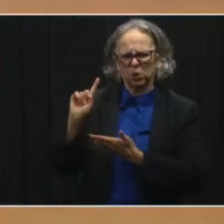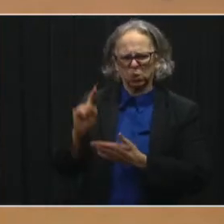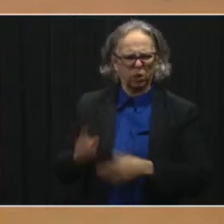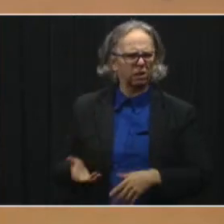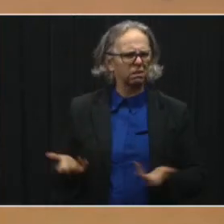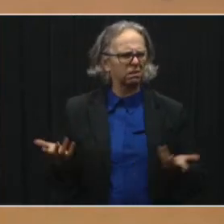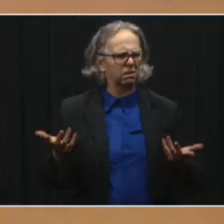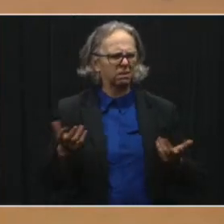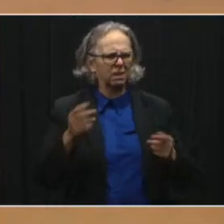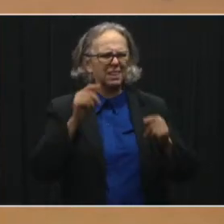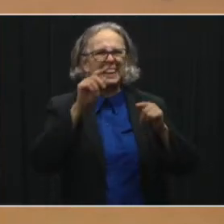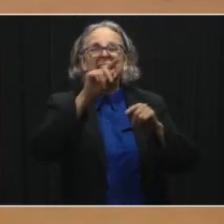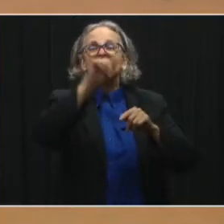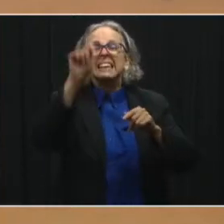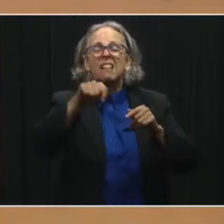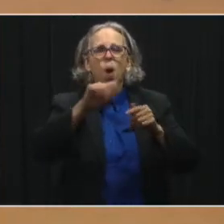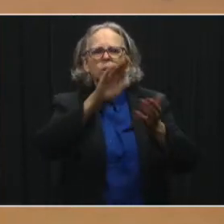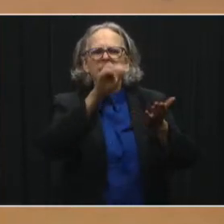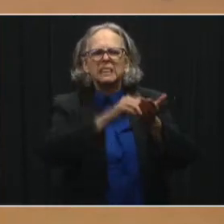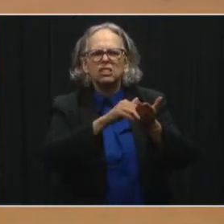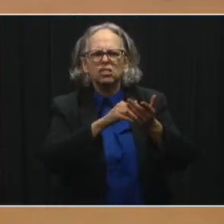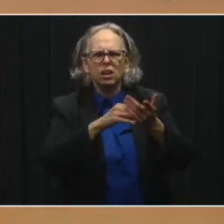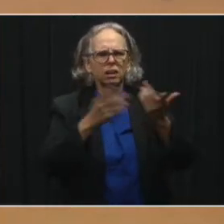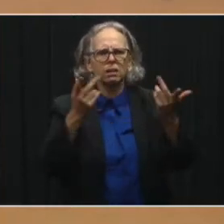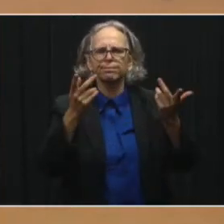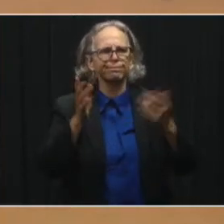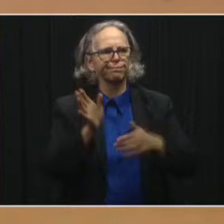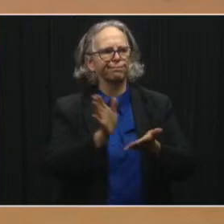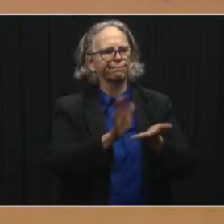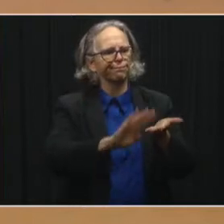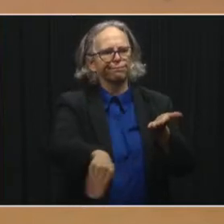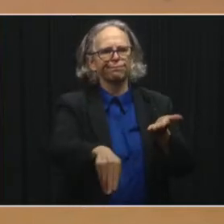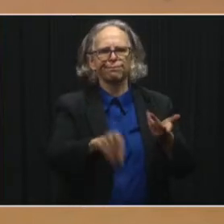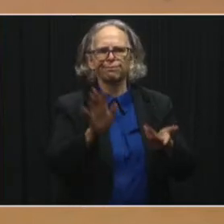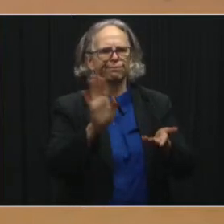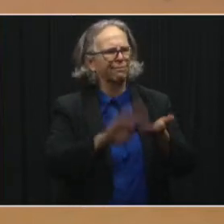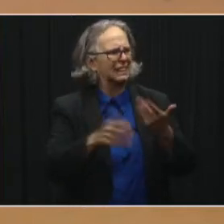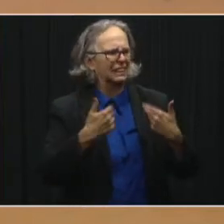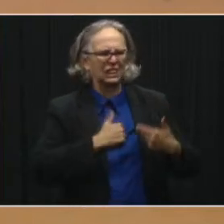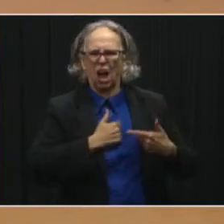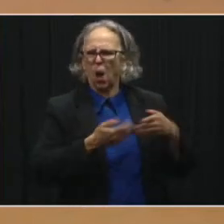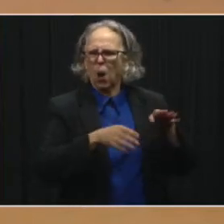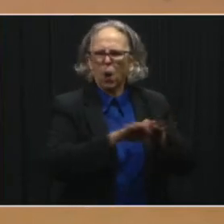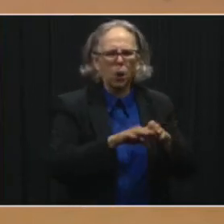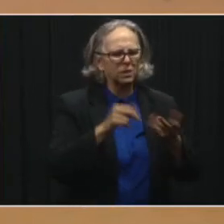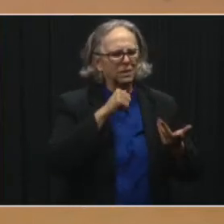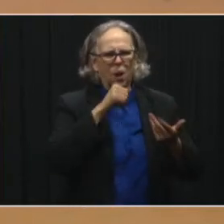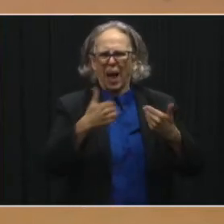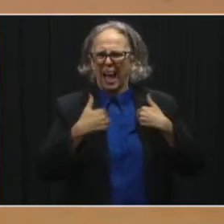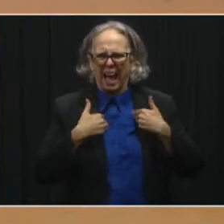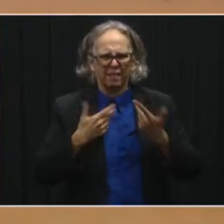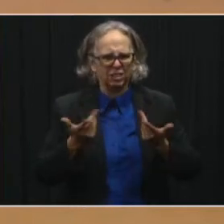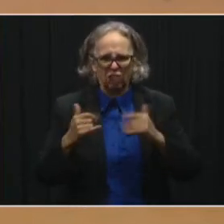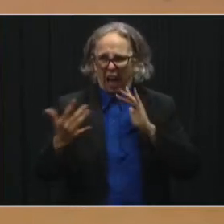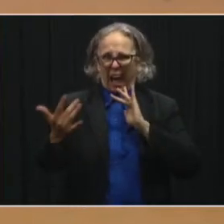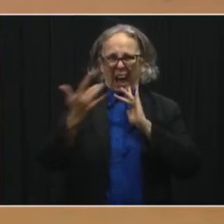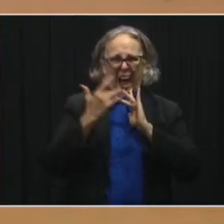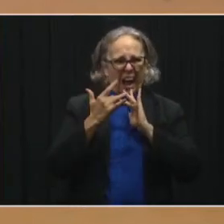was closed. The ambulances in Toledo were looking to ship patients out to us to take care of